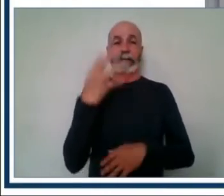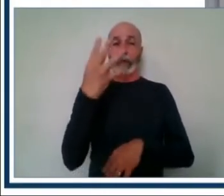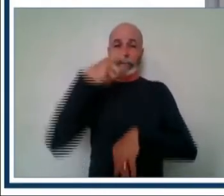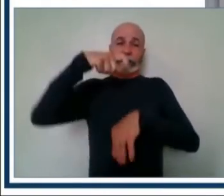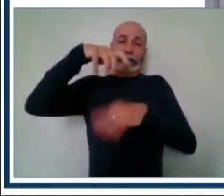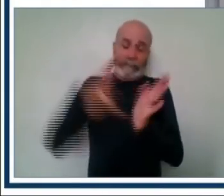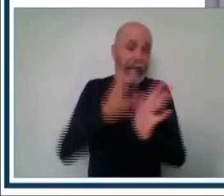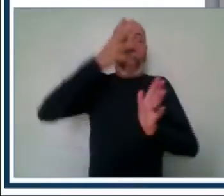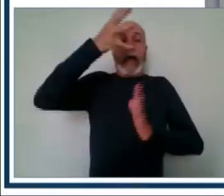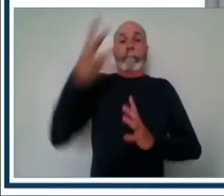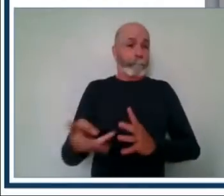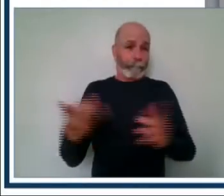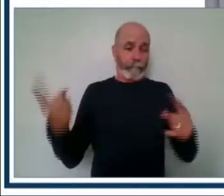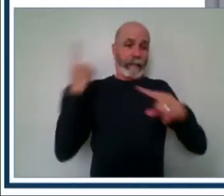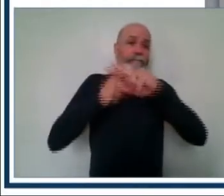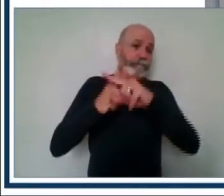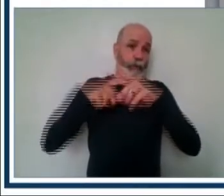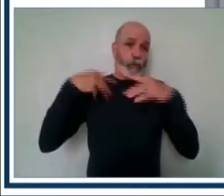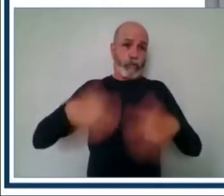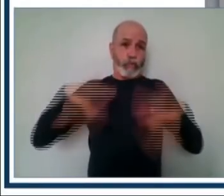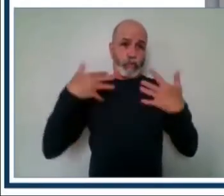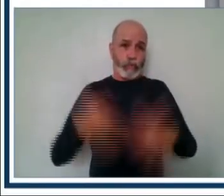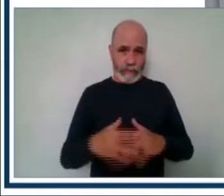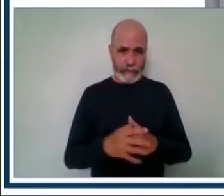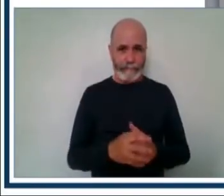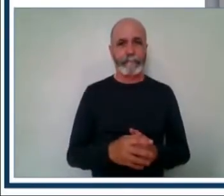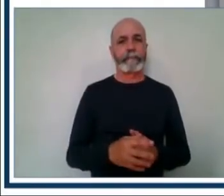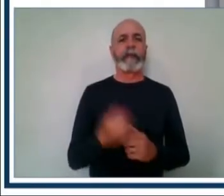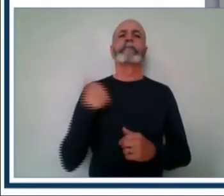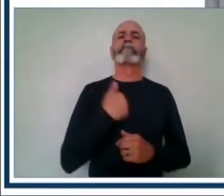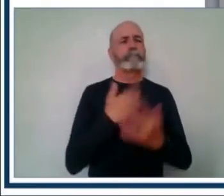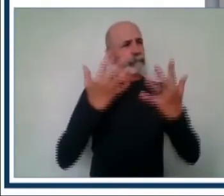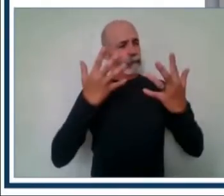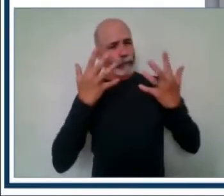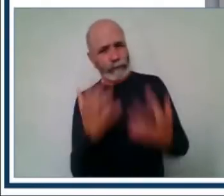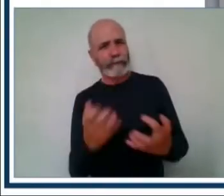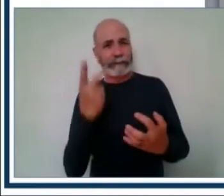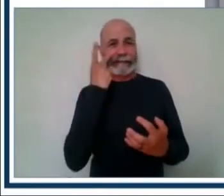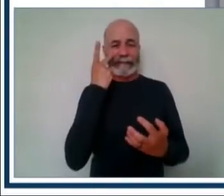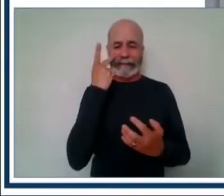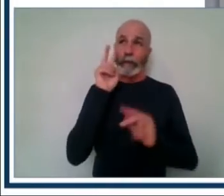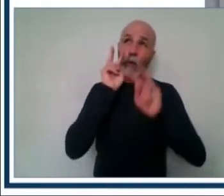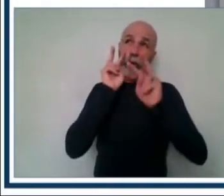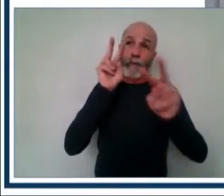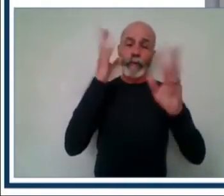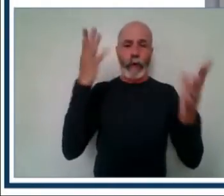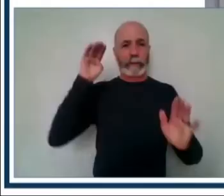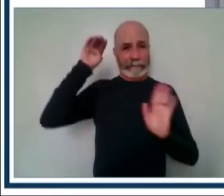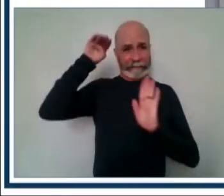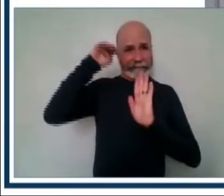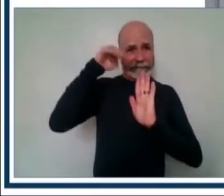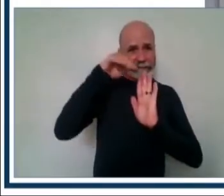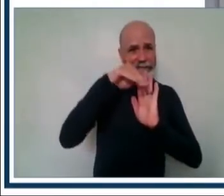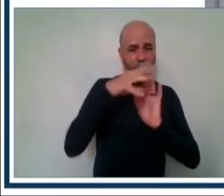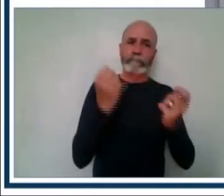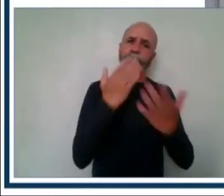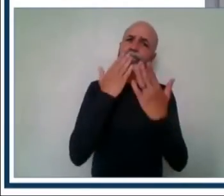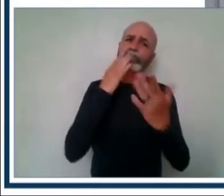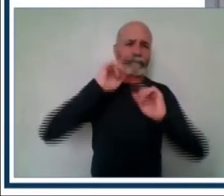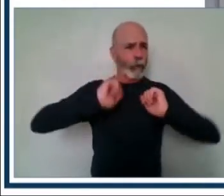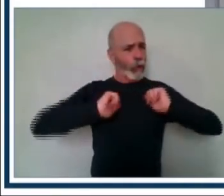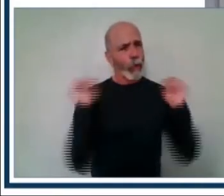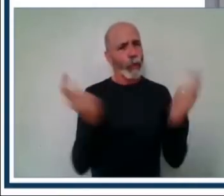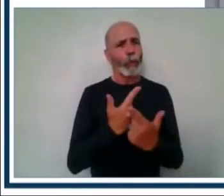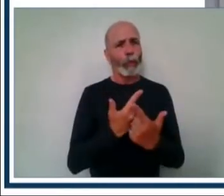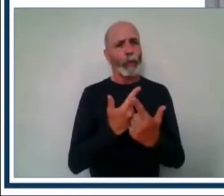the downward trajectory in our overall numbers, and we have all of you to thank for that. You're coming out in record numbers